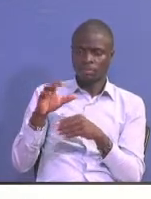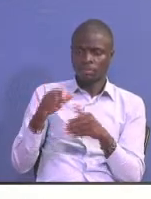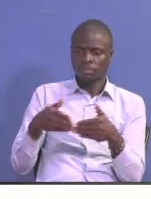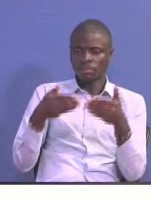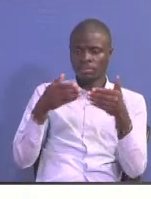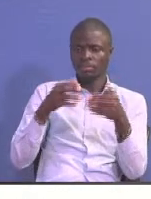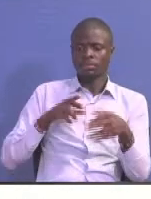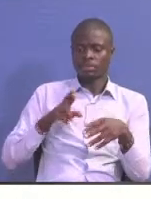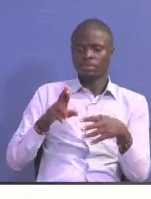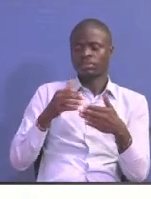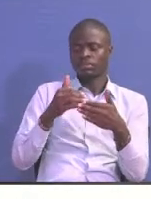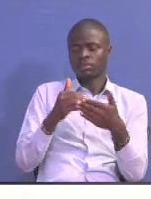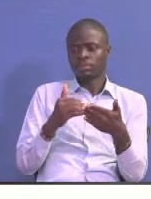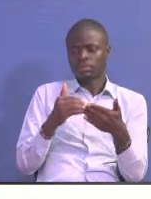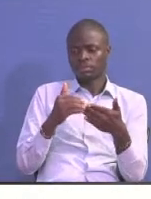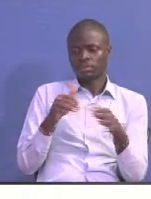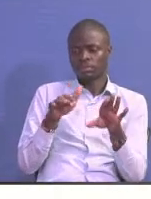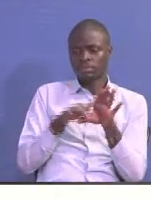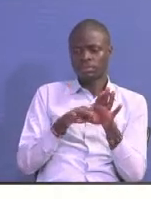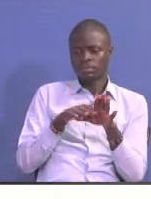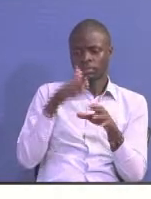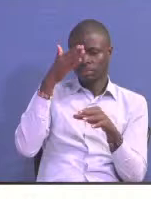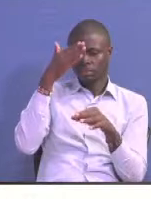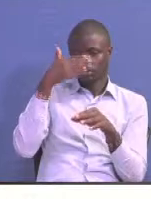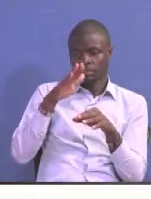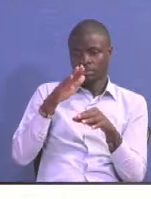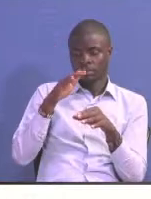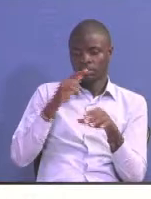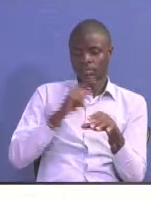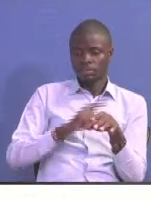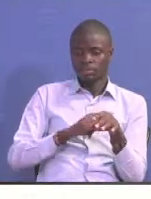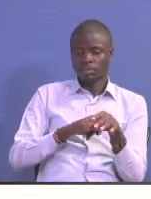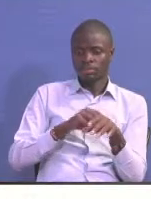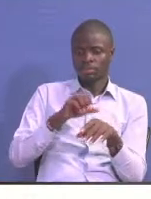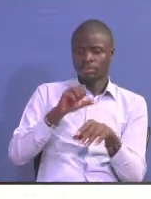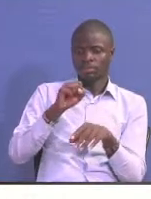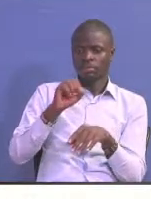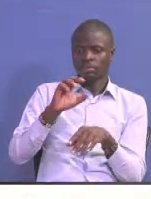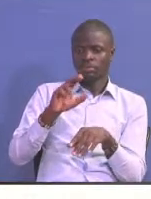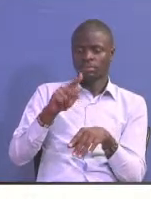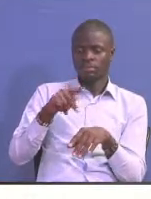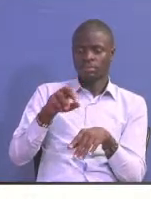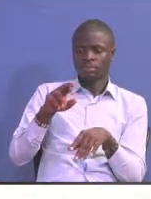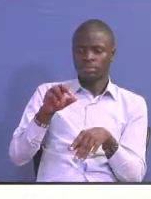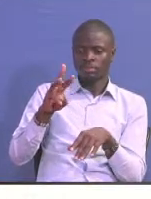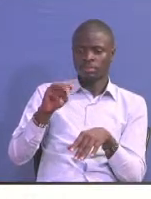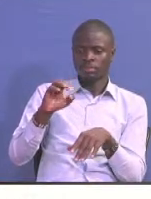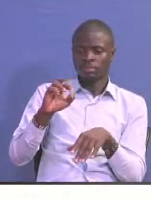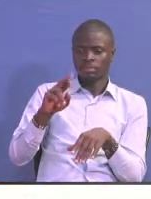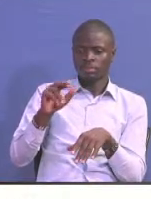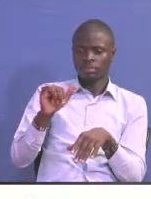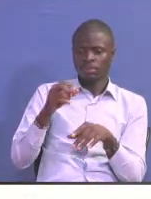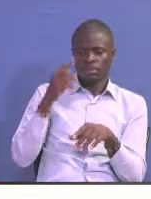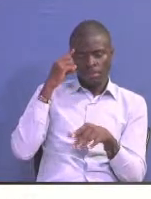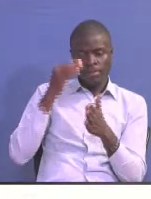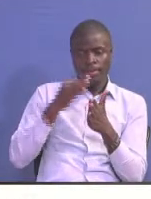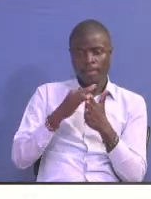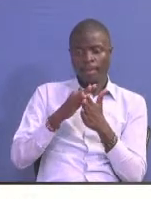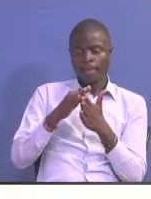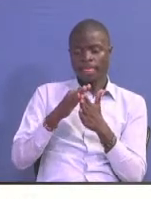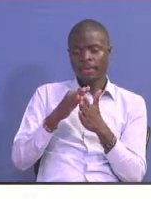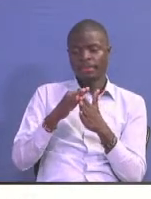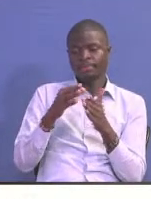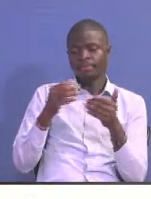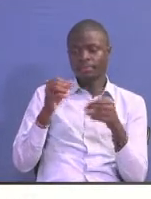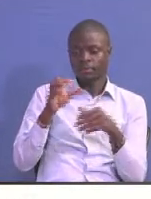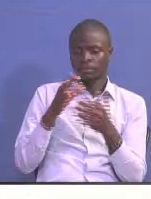herself before this, members of parliament, during the supplementary attempts for funding allocation, there